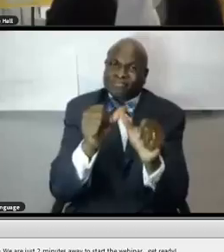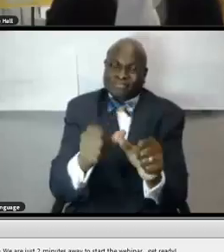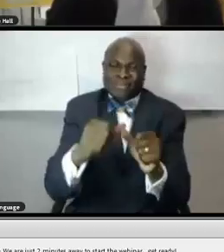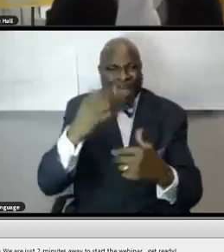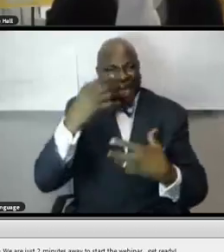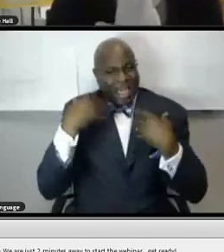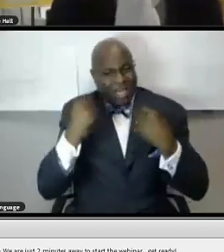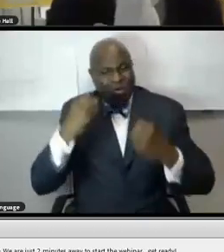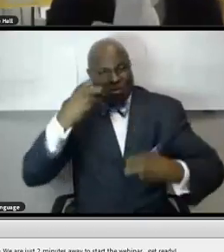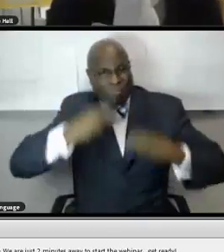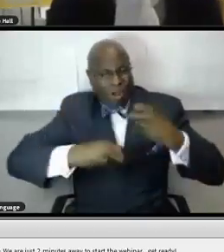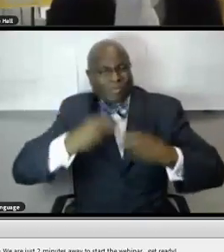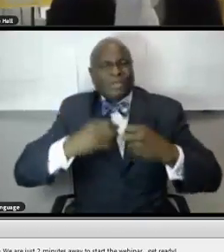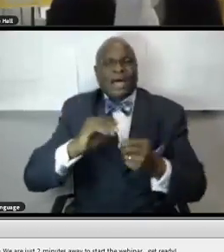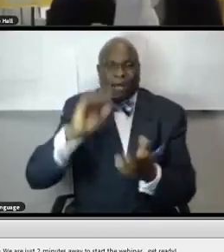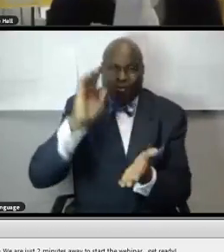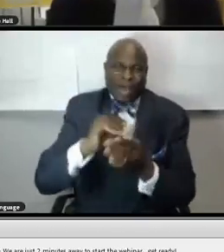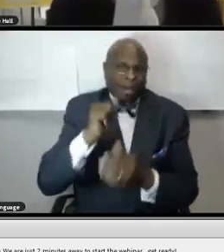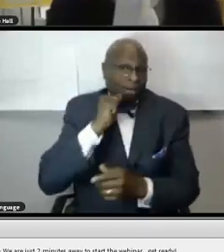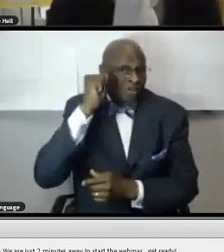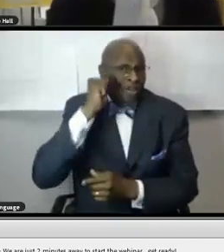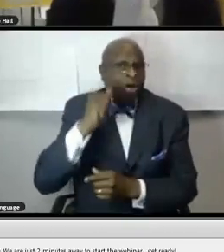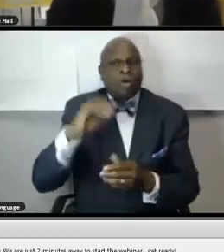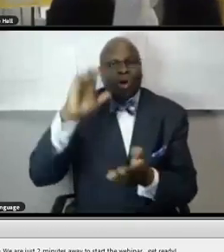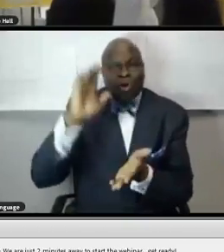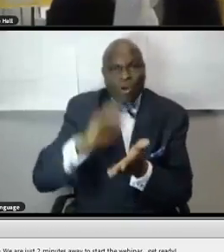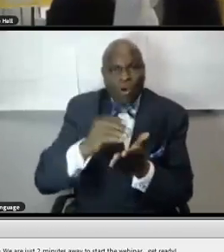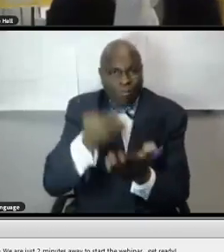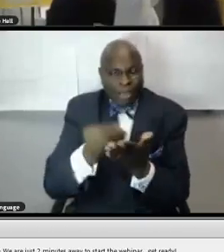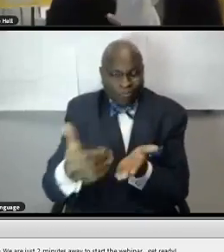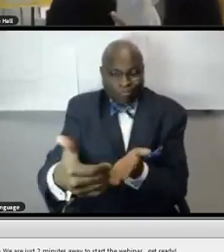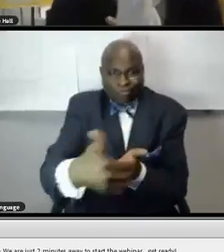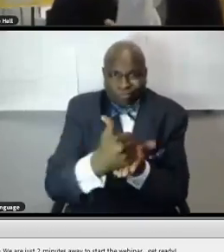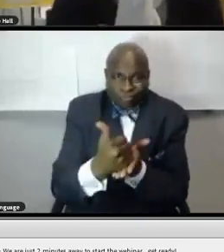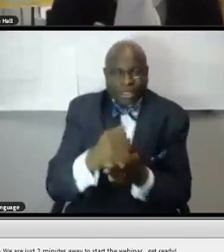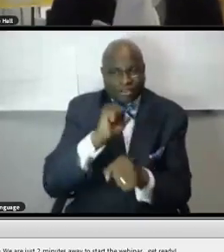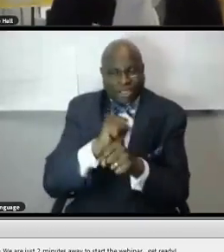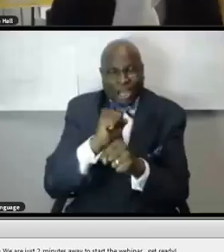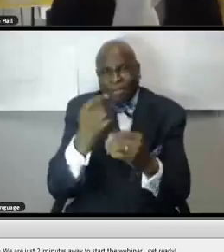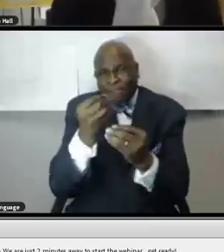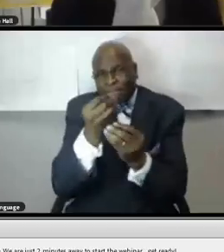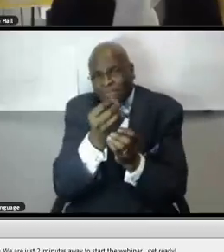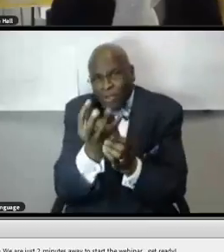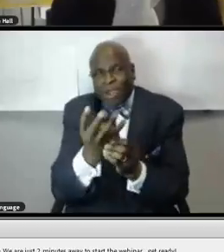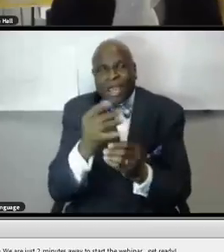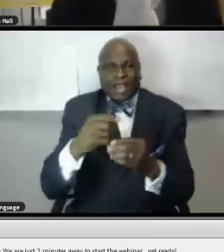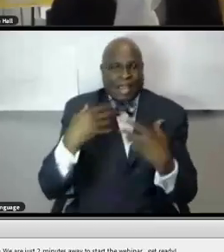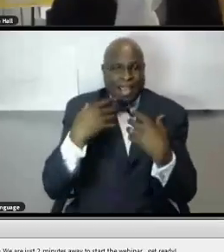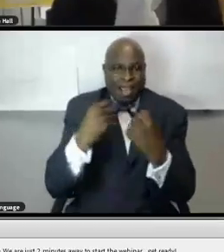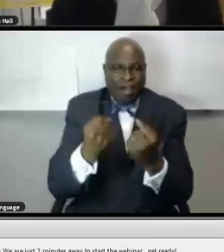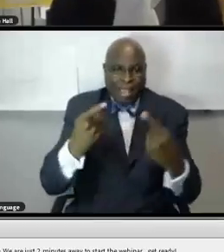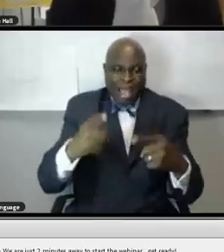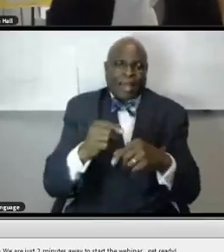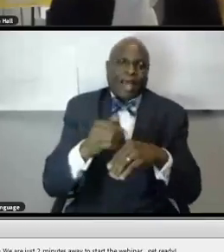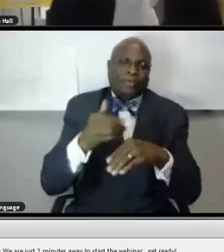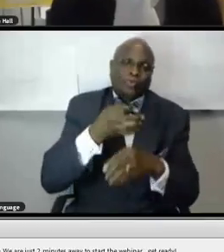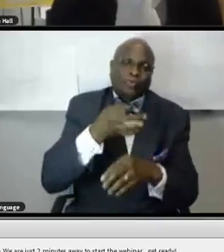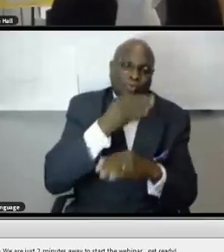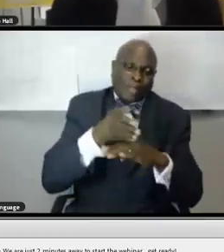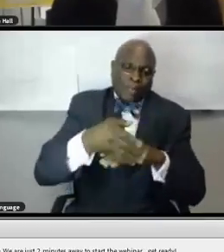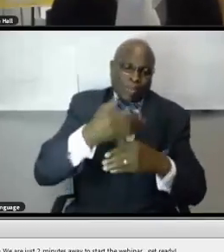educational attainments, and in adulthood, lower wages and employment, and that health treatment effects soon after birth will